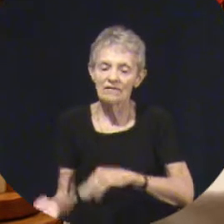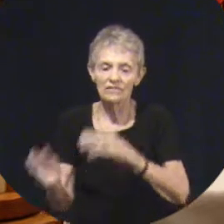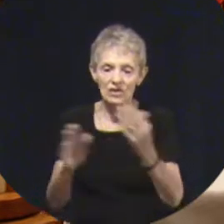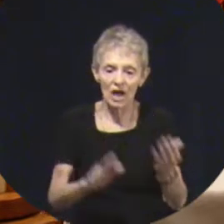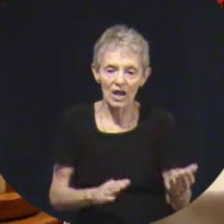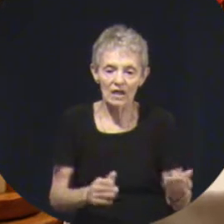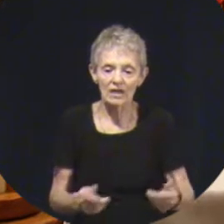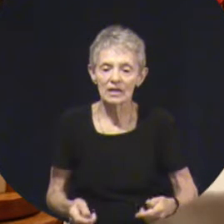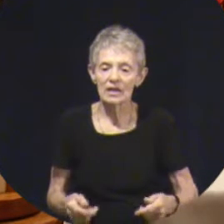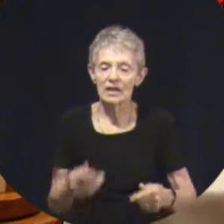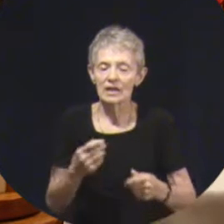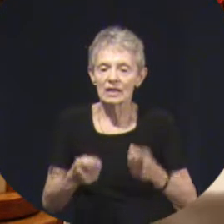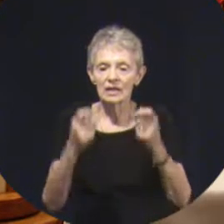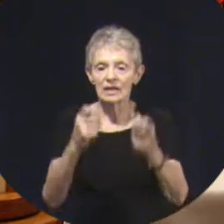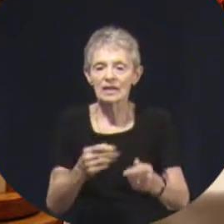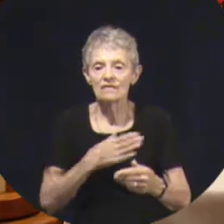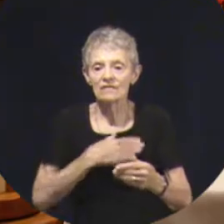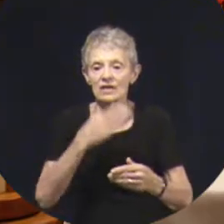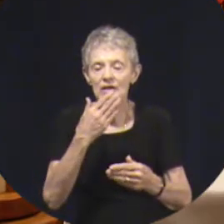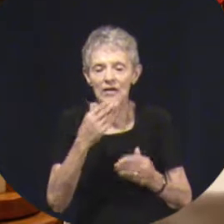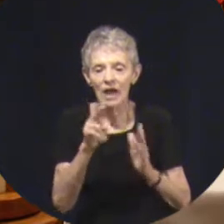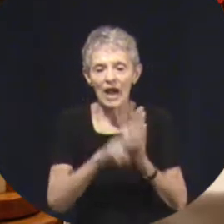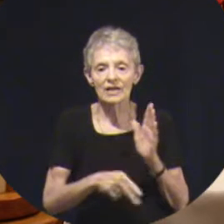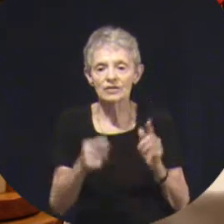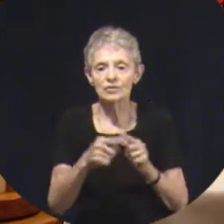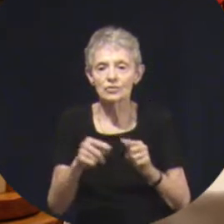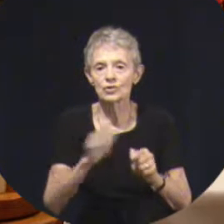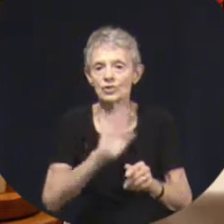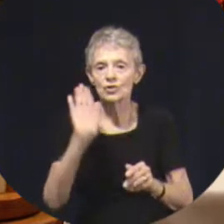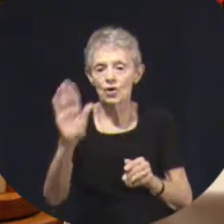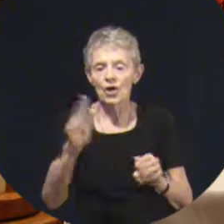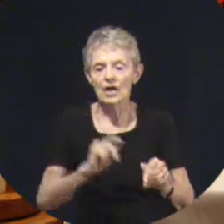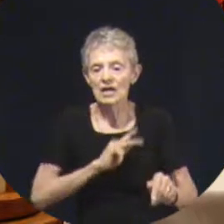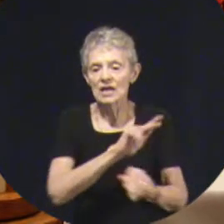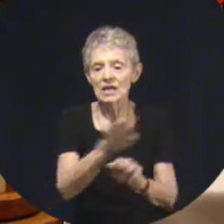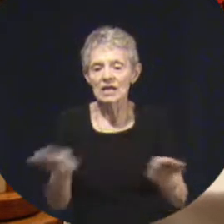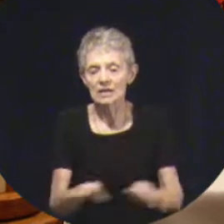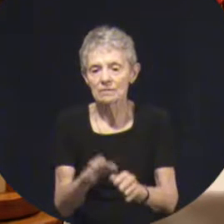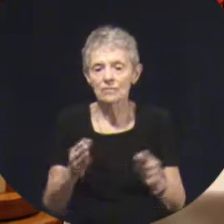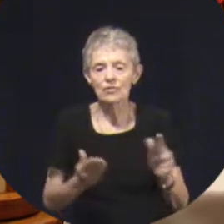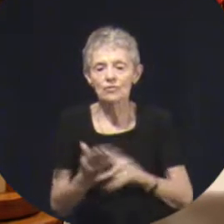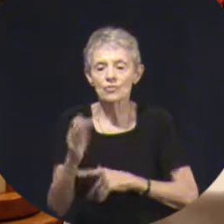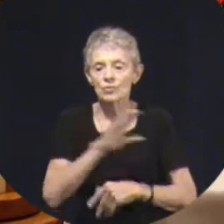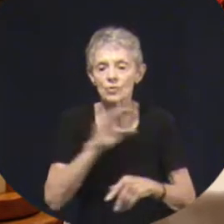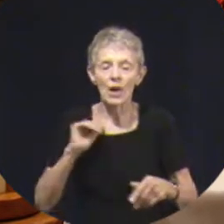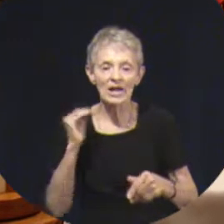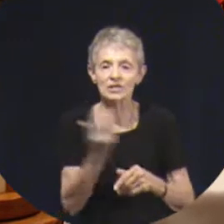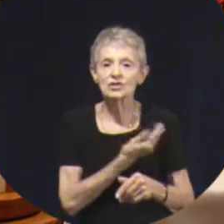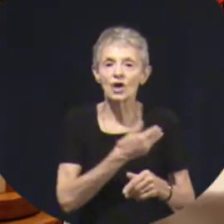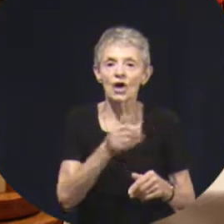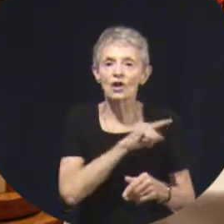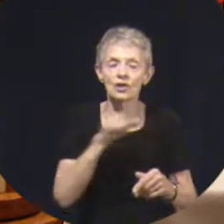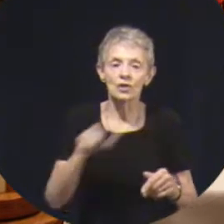pilgrim church on earth, with your servant Francis our Pope, and John our Archbishop, the order of bishops, all the clergy, and the entire people you have